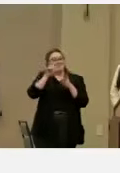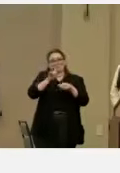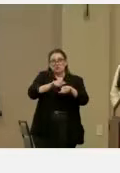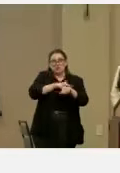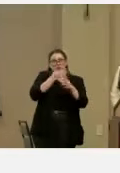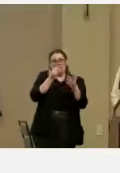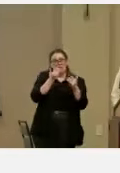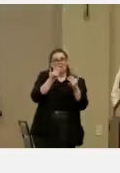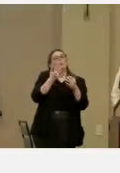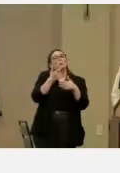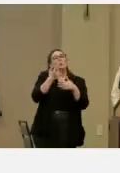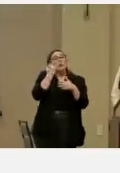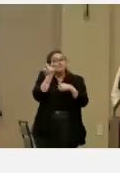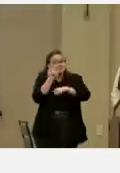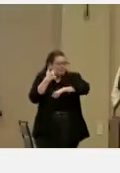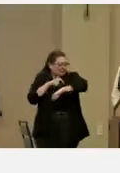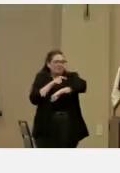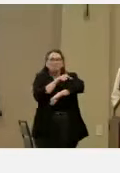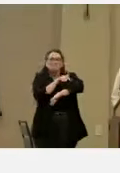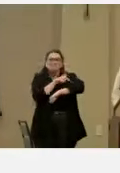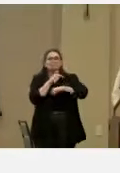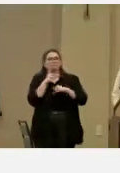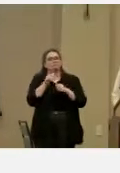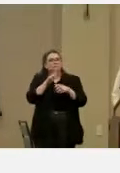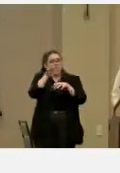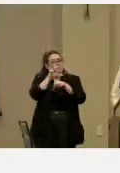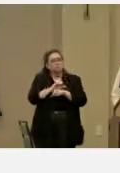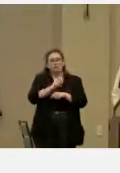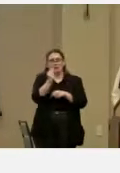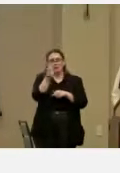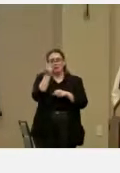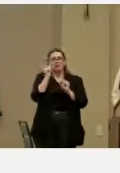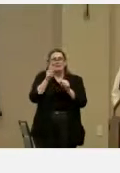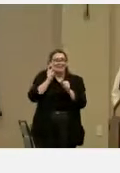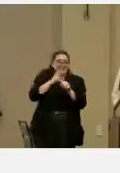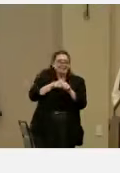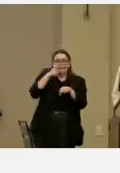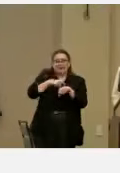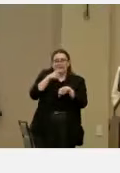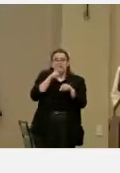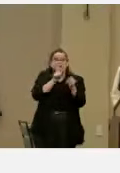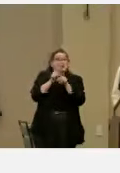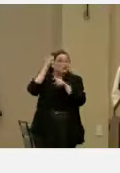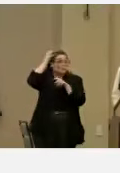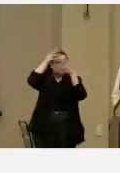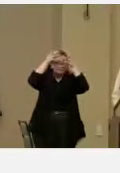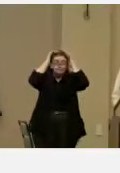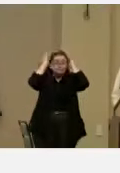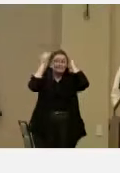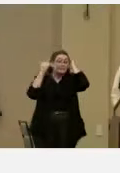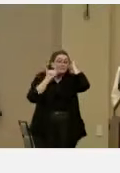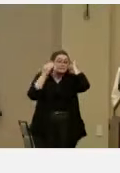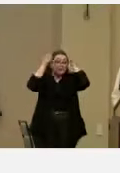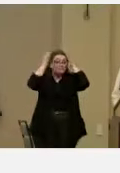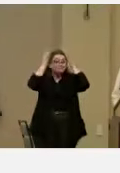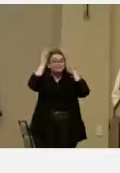that if something is brewing, you're seen in time. The other thing is to check your scalp. It's especially tough